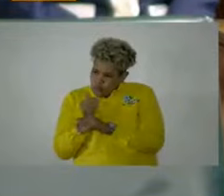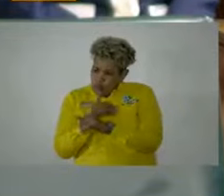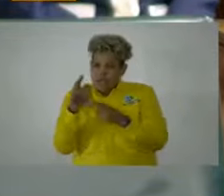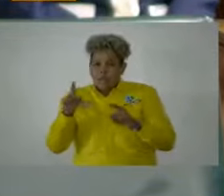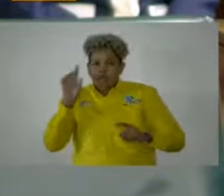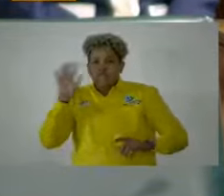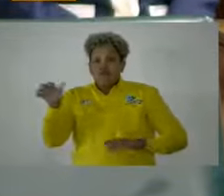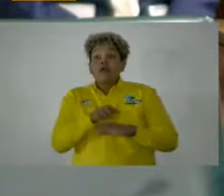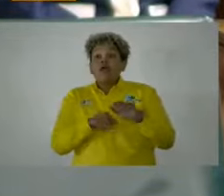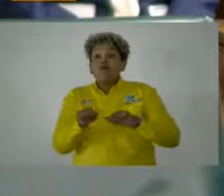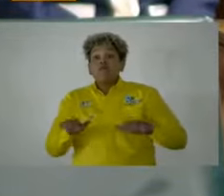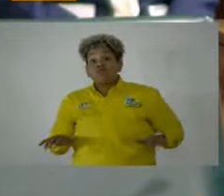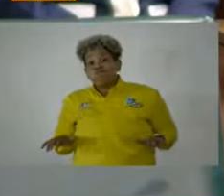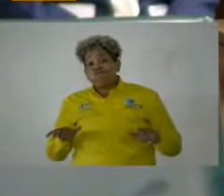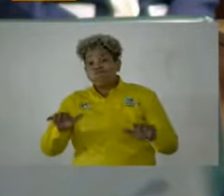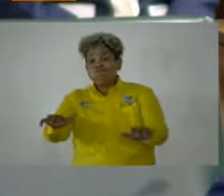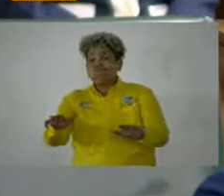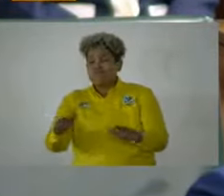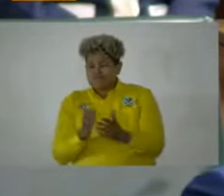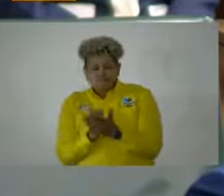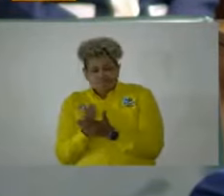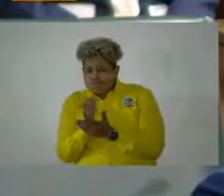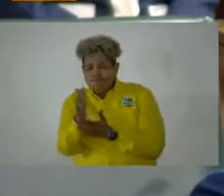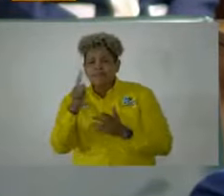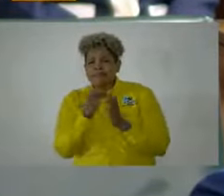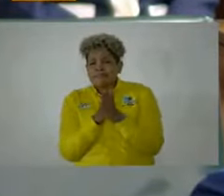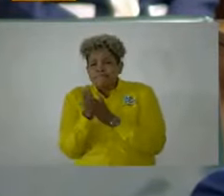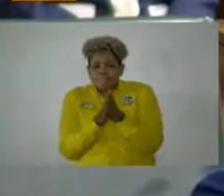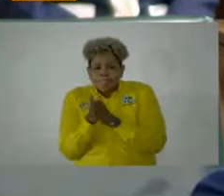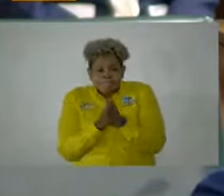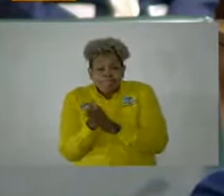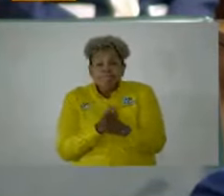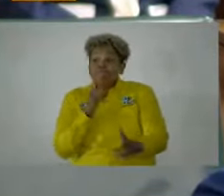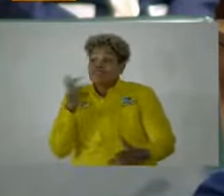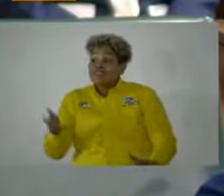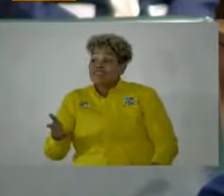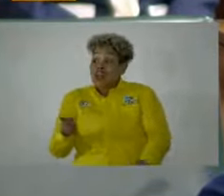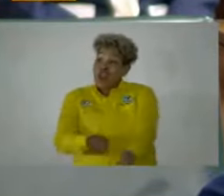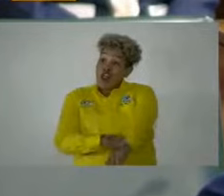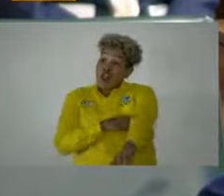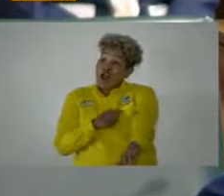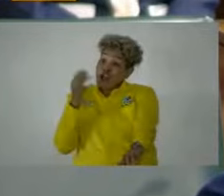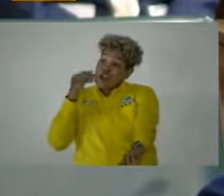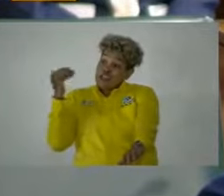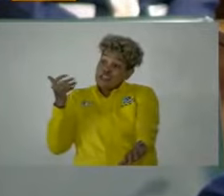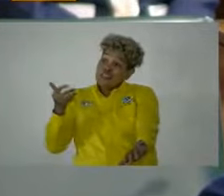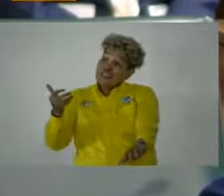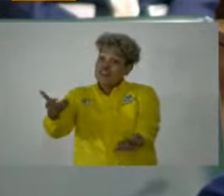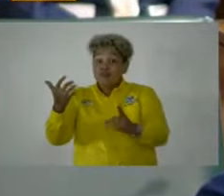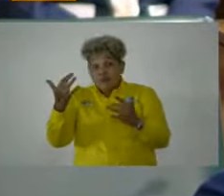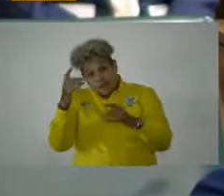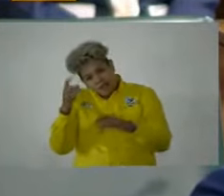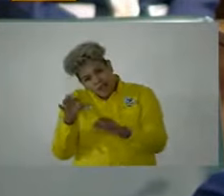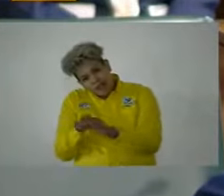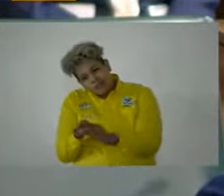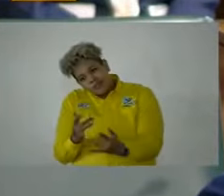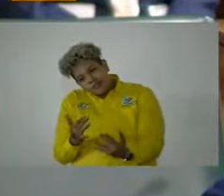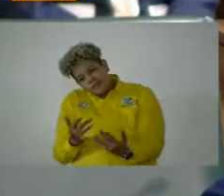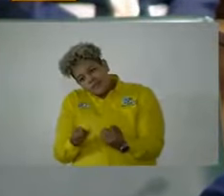for their hard work, resilience, and enthusiasm on the very long road that led to these